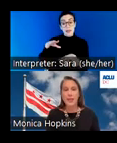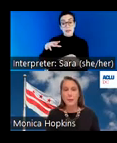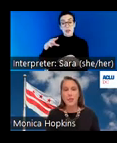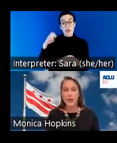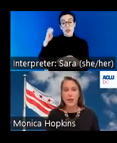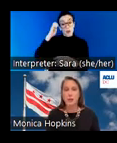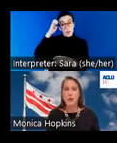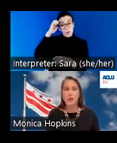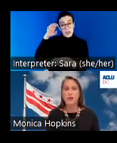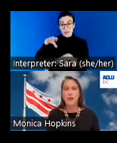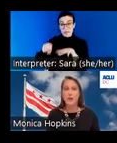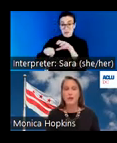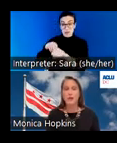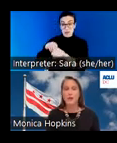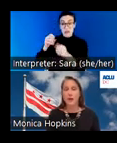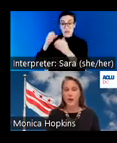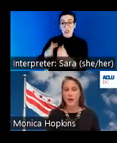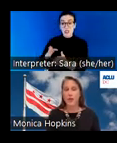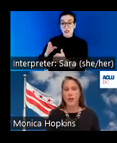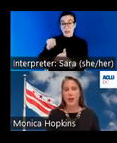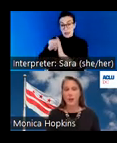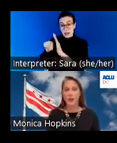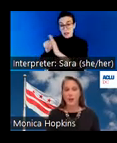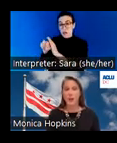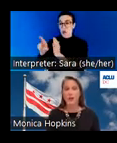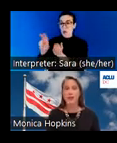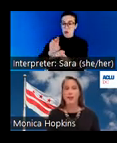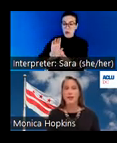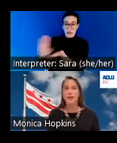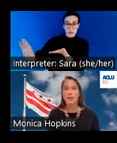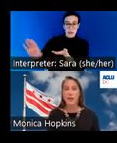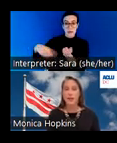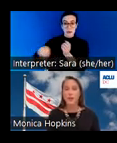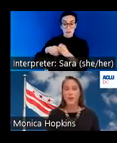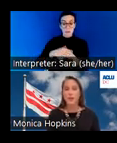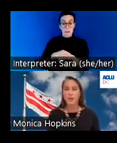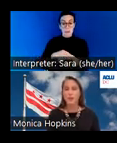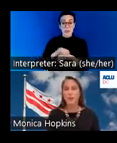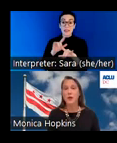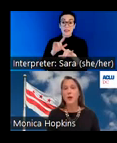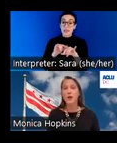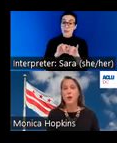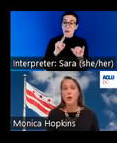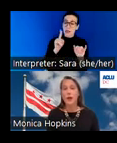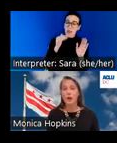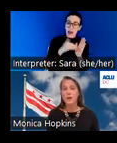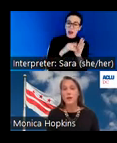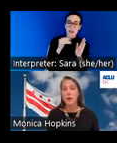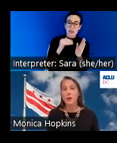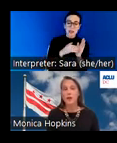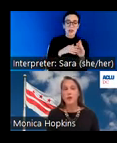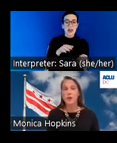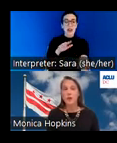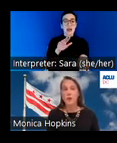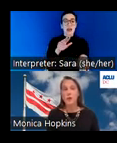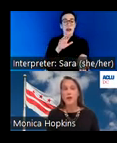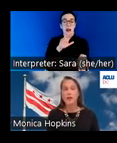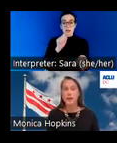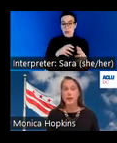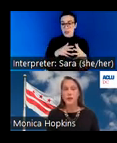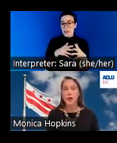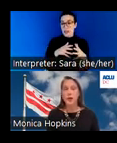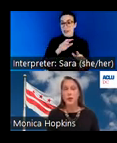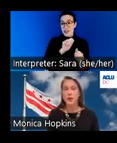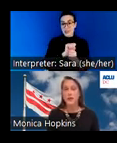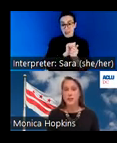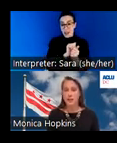At the same time, thousands of African and African-American enslaved persons were held, bought, and sold on